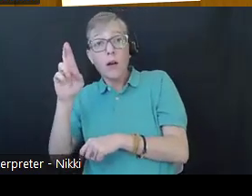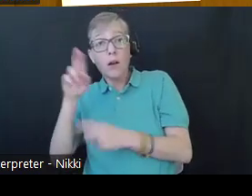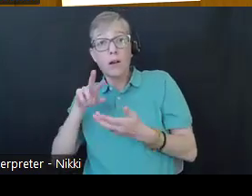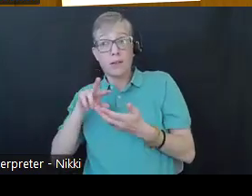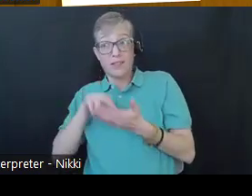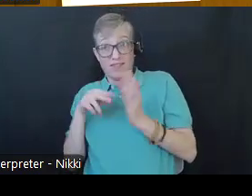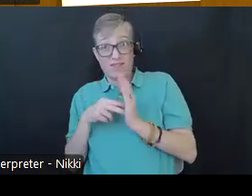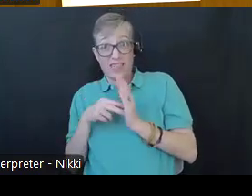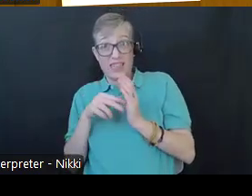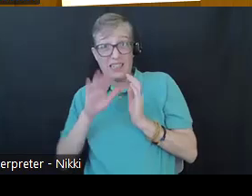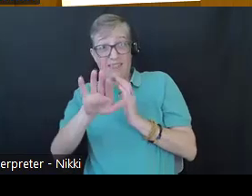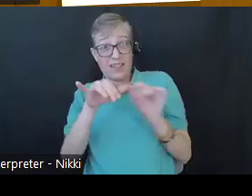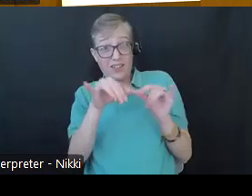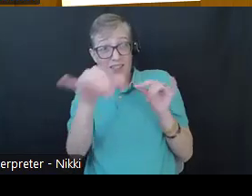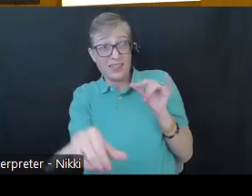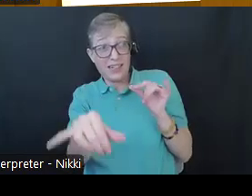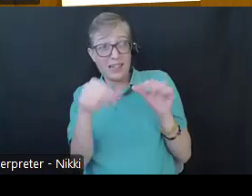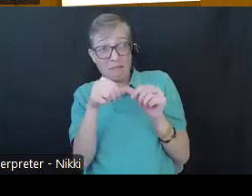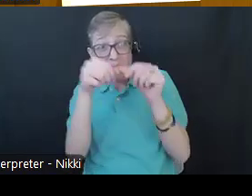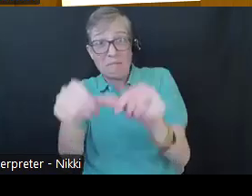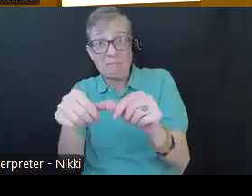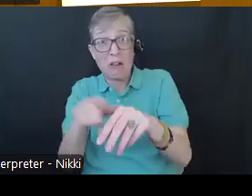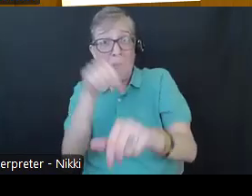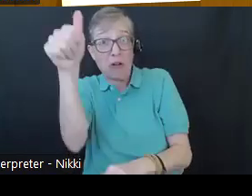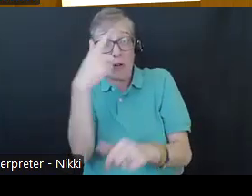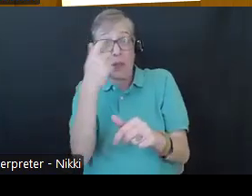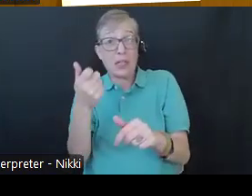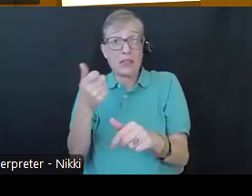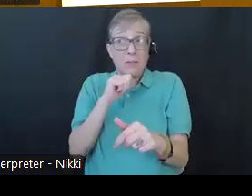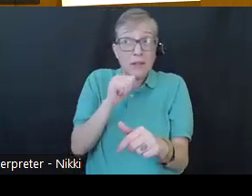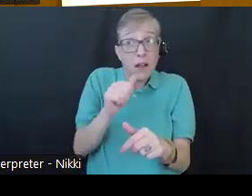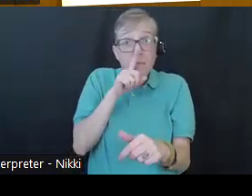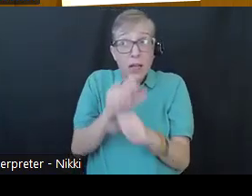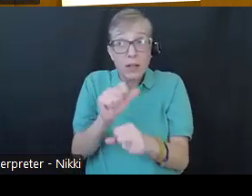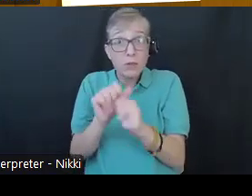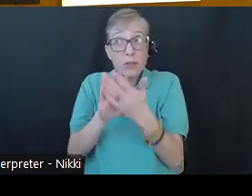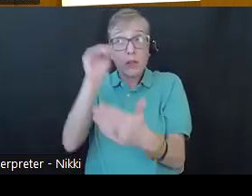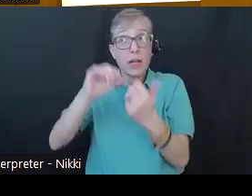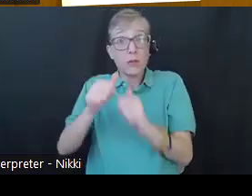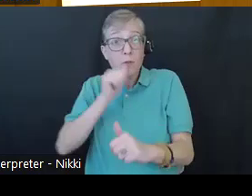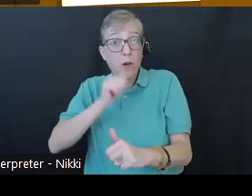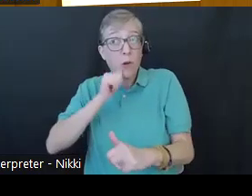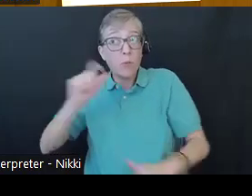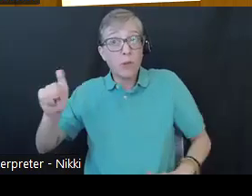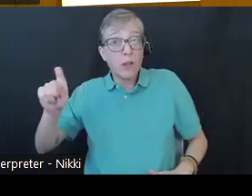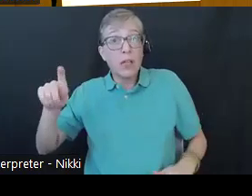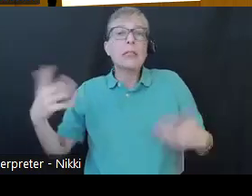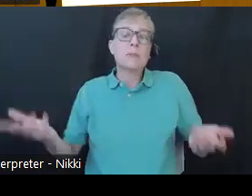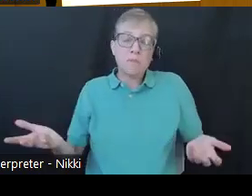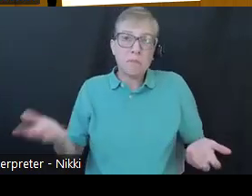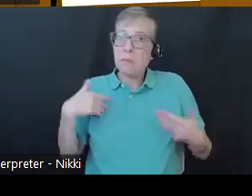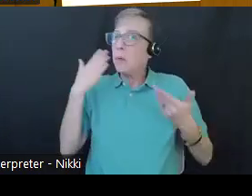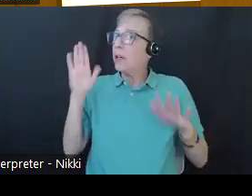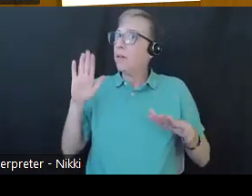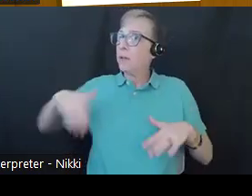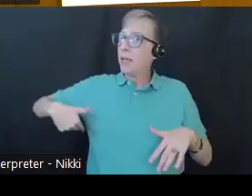procedures. Don't know the answer to that yet. And I know in my own burn center, I get a lot of pressure to move people along